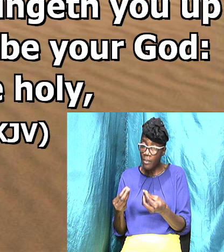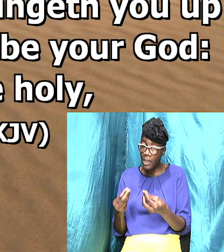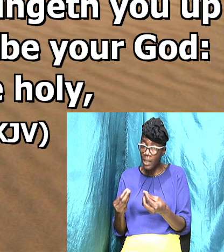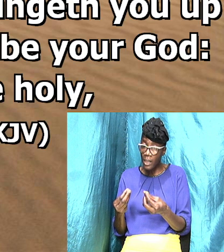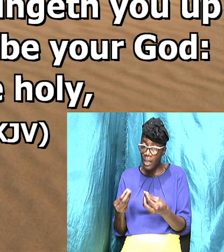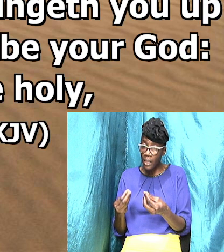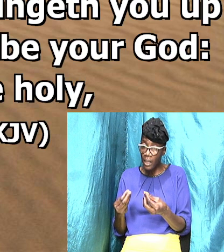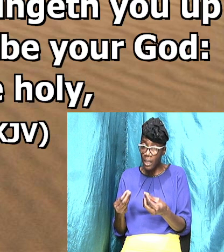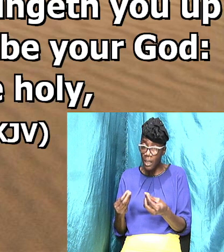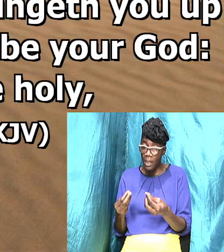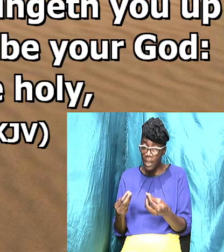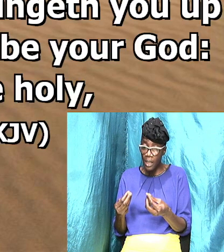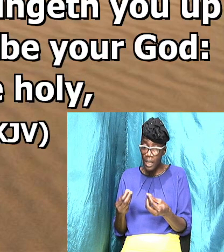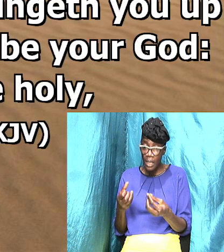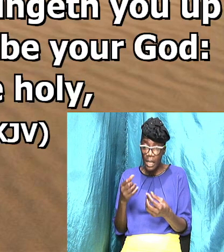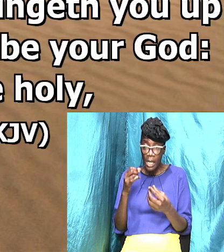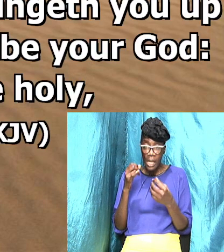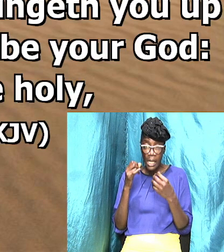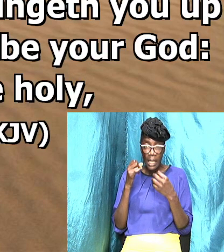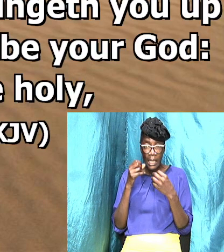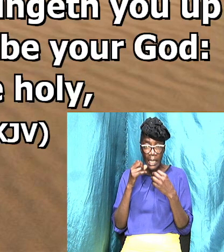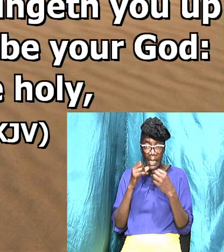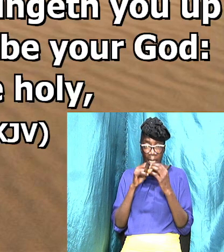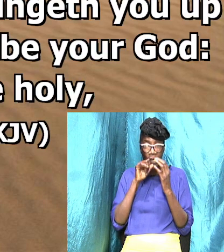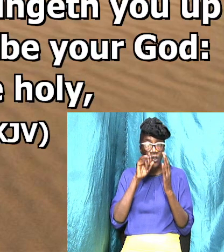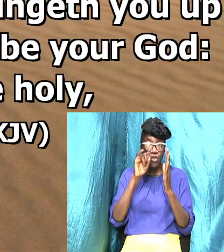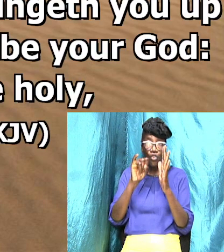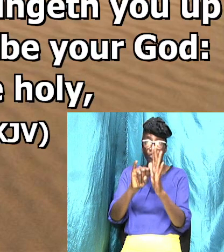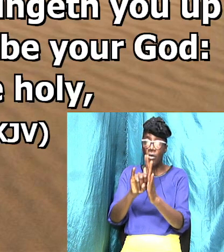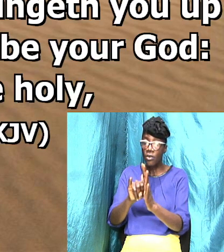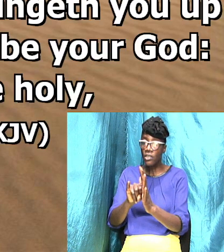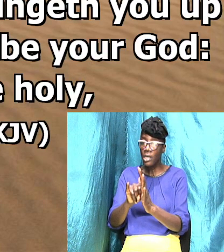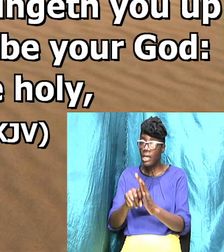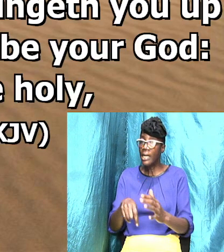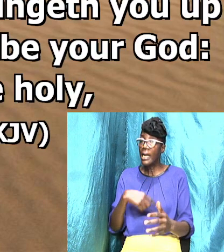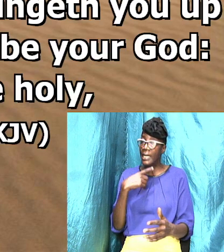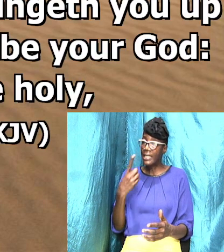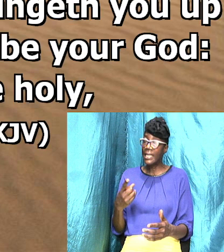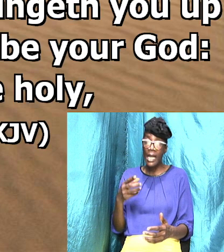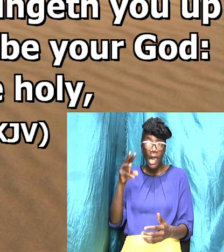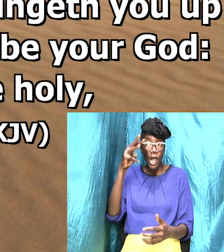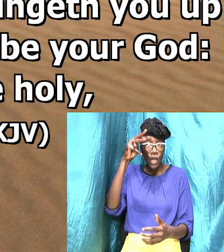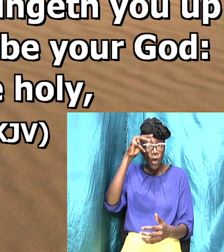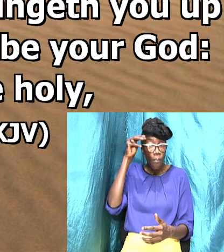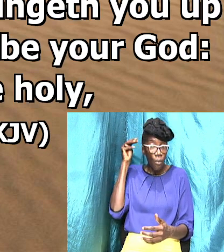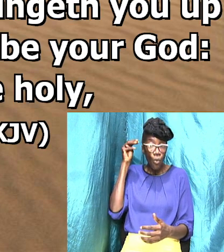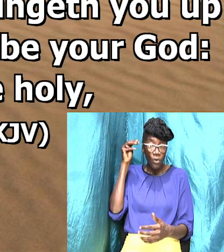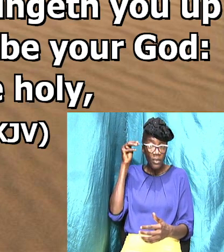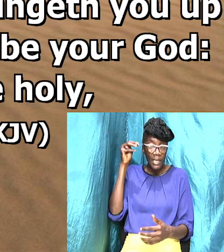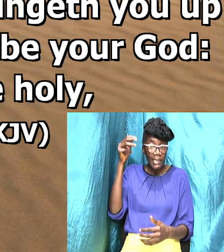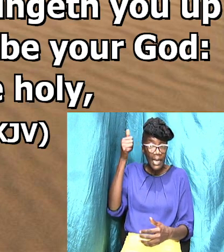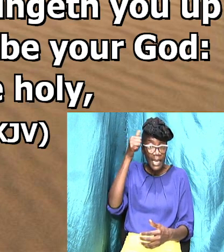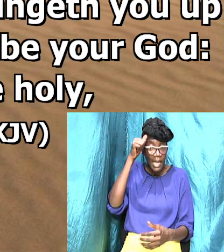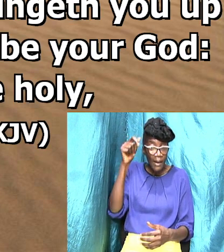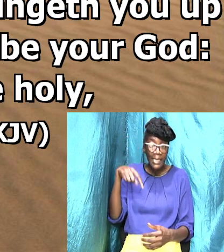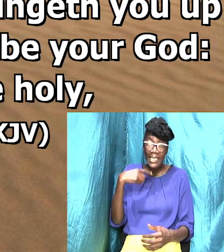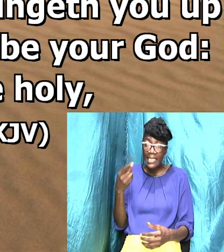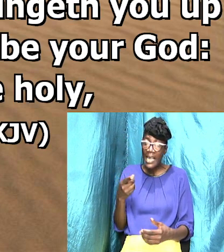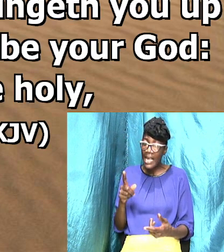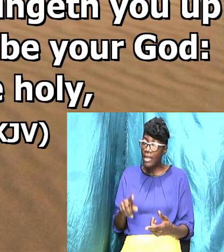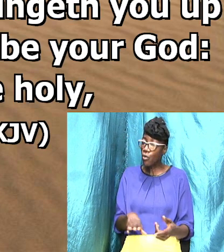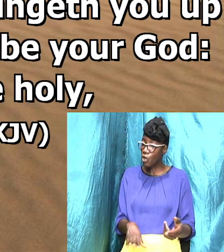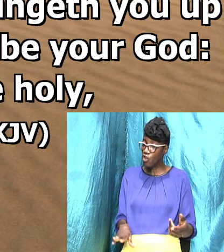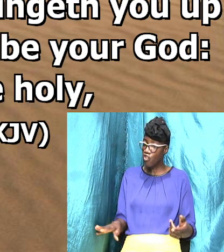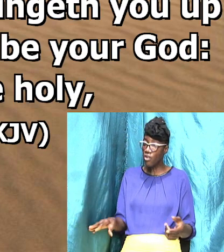gave Moses the instruction. And he said to Moses and Aaron, and he said, say unto the children